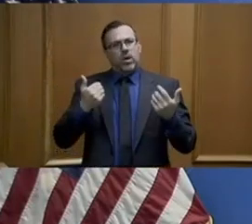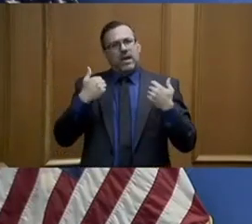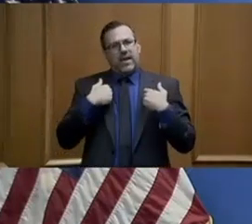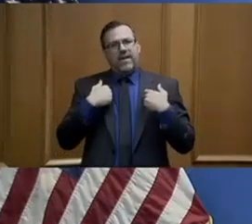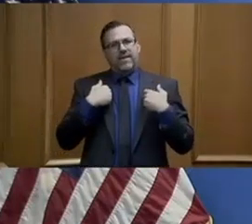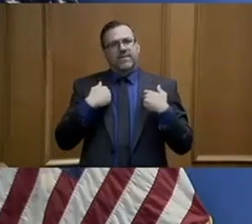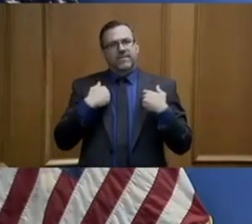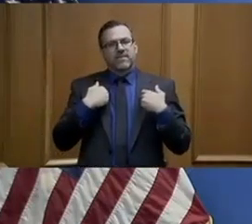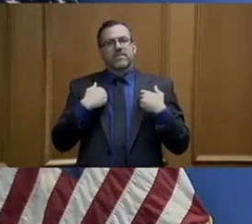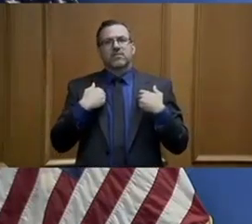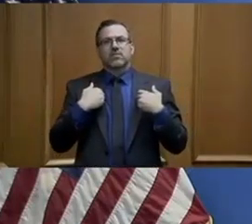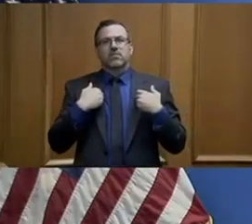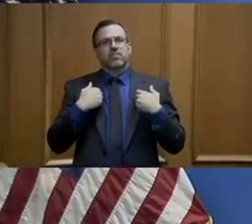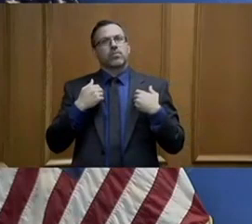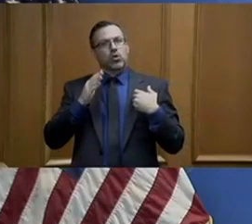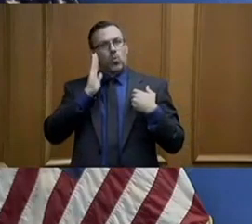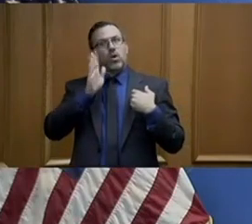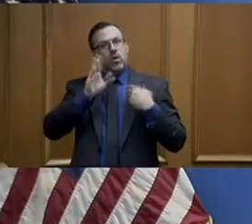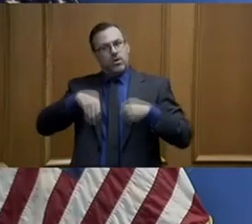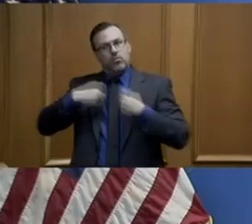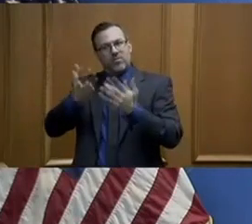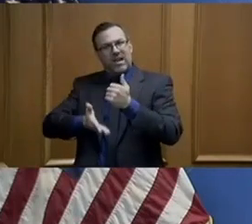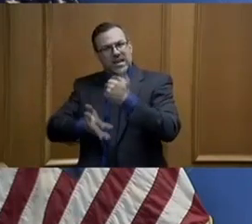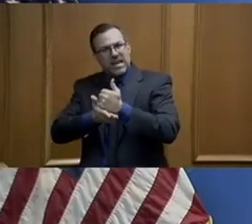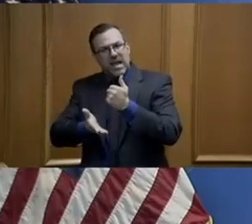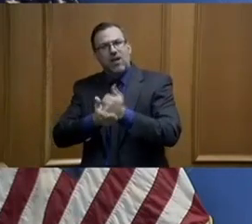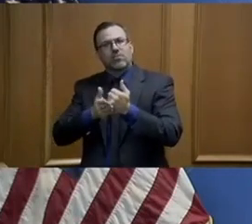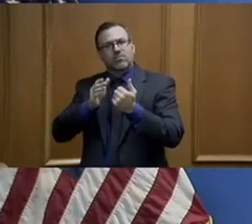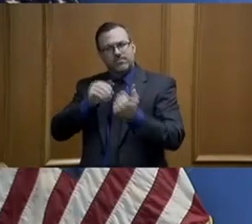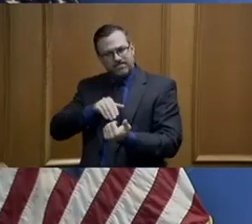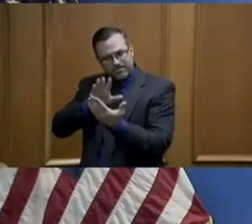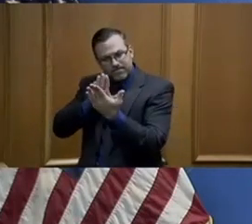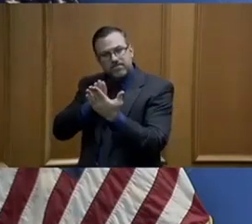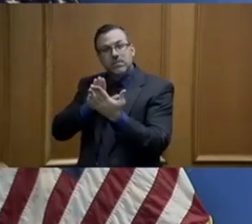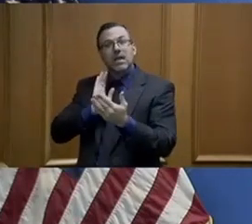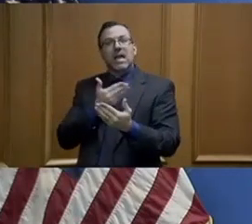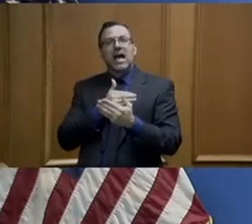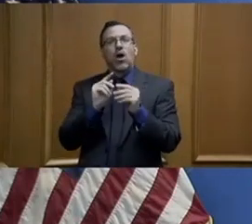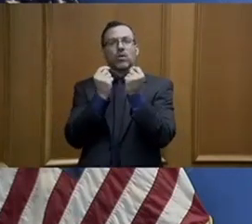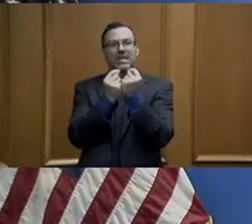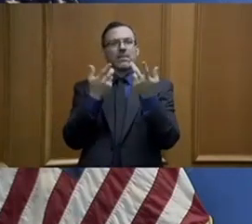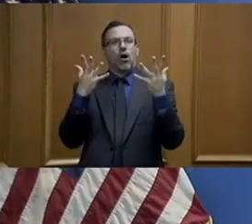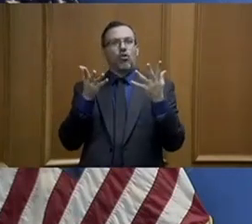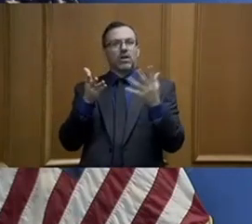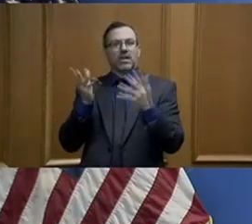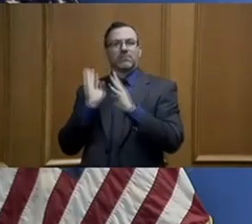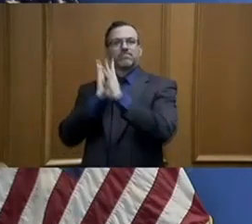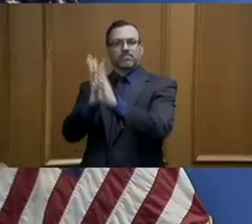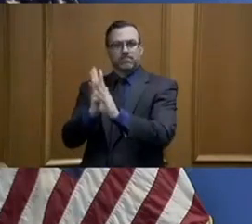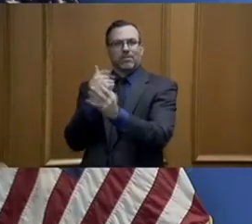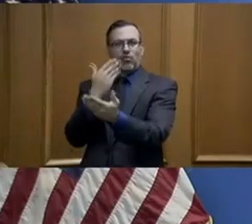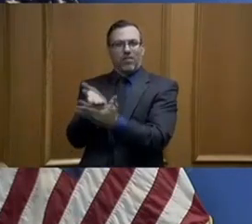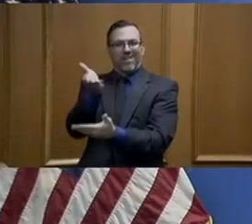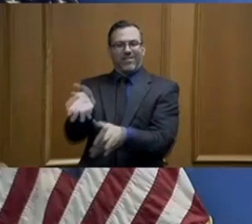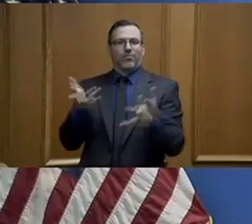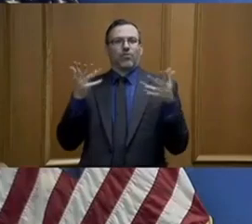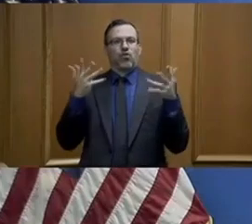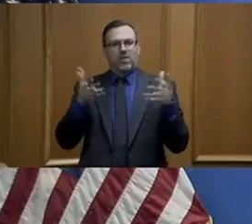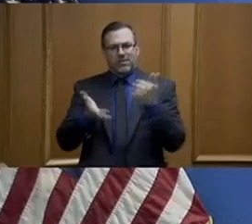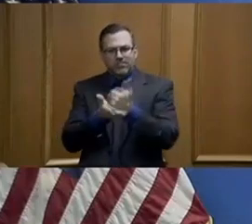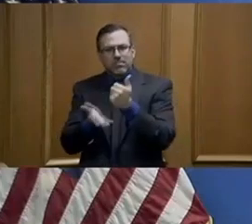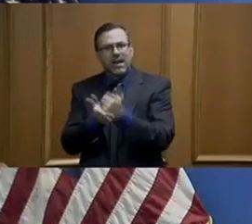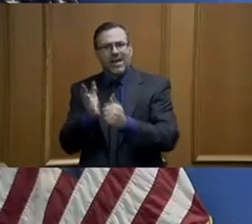that crisis in Hamilton and Bradley. Our teams are on the ground now. There's search and efforts being made.